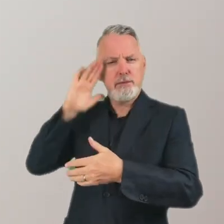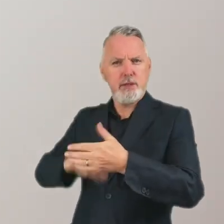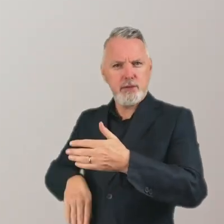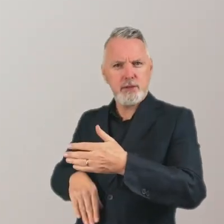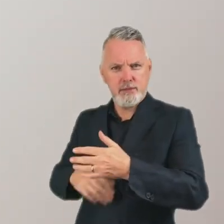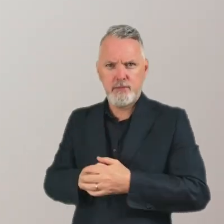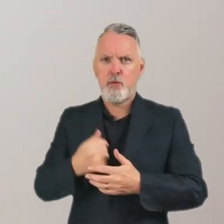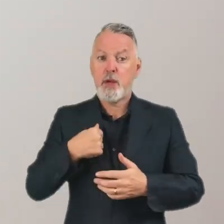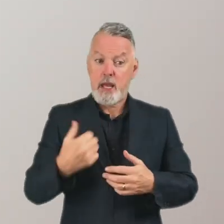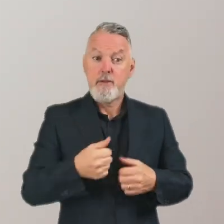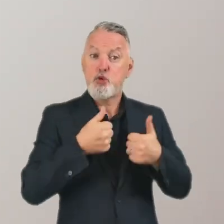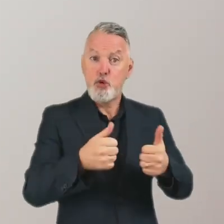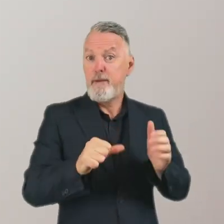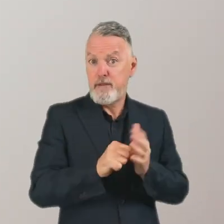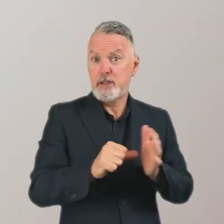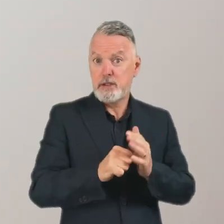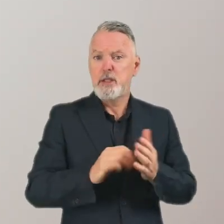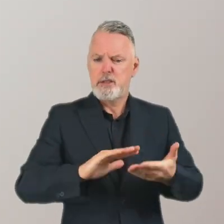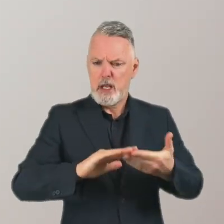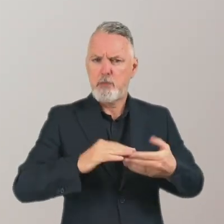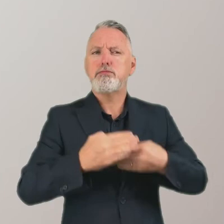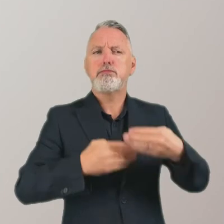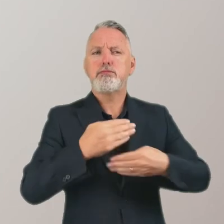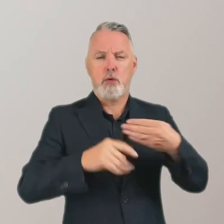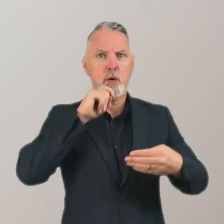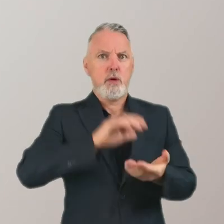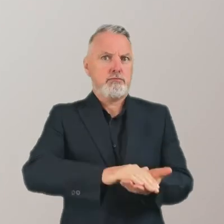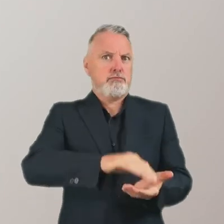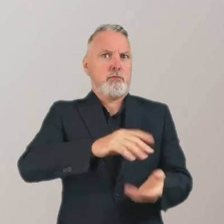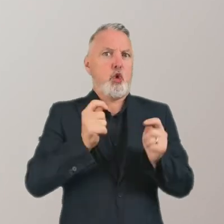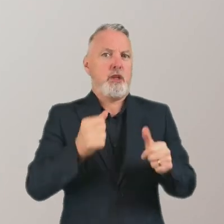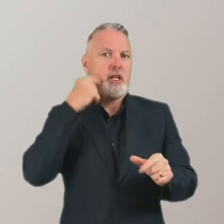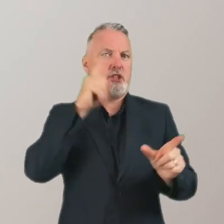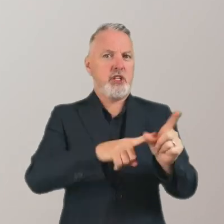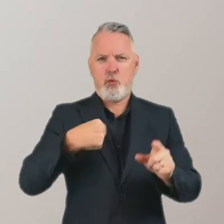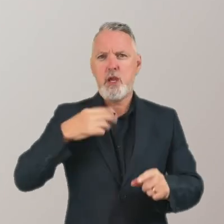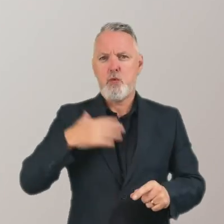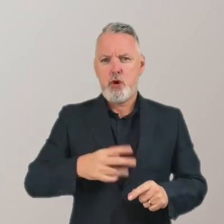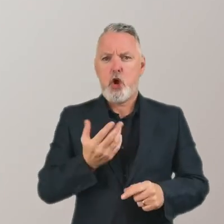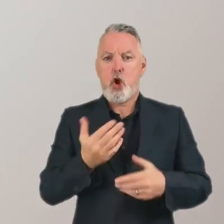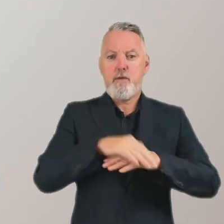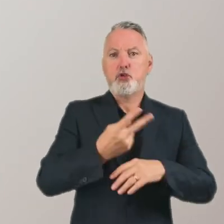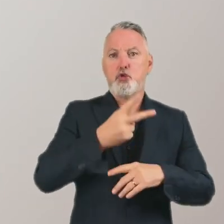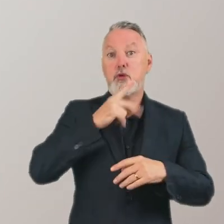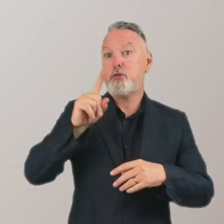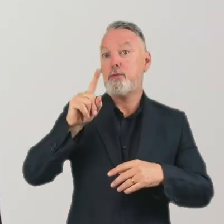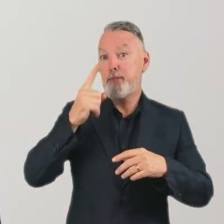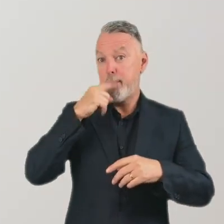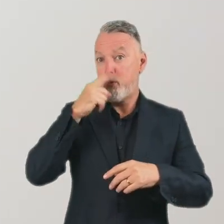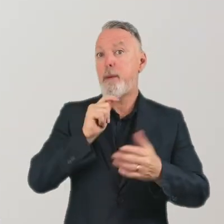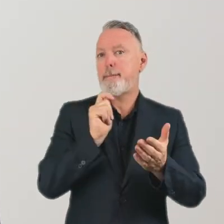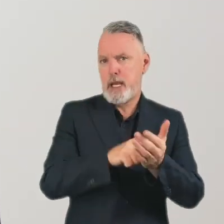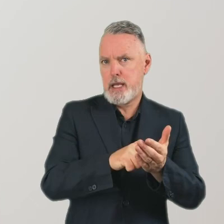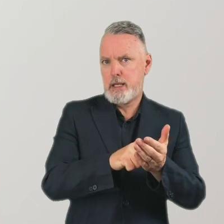to keep us on track and we'll be raising early next year. Our goal is to have over 200 paying customers by then.